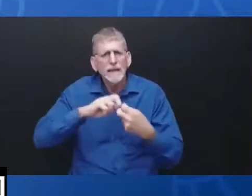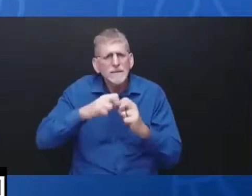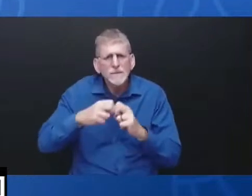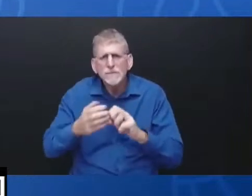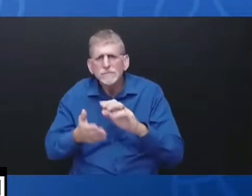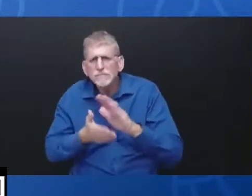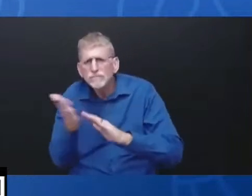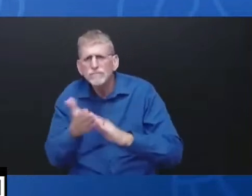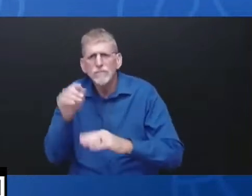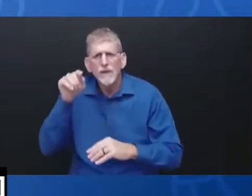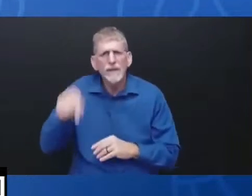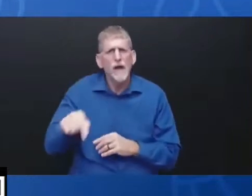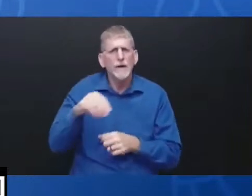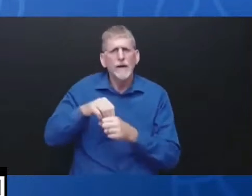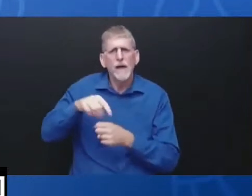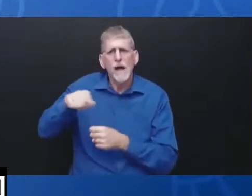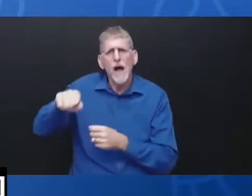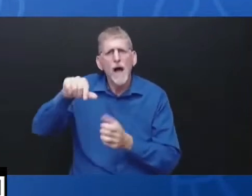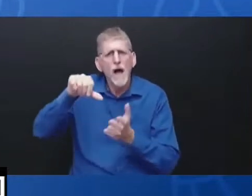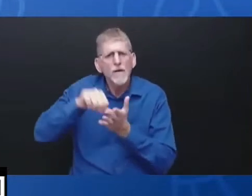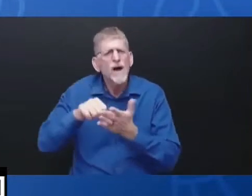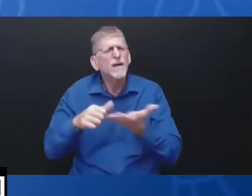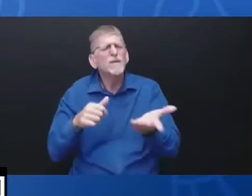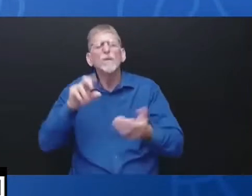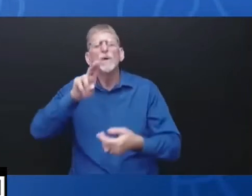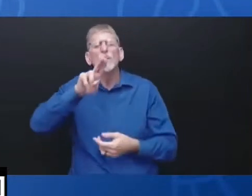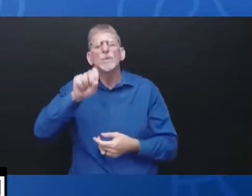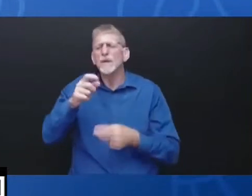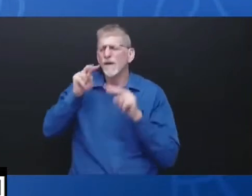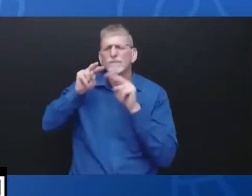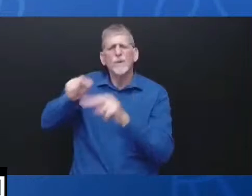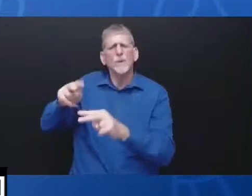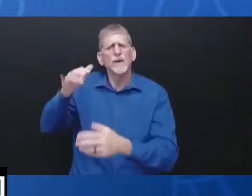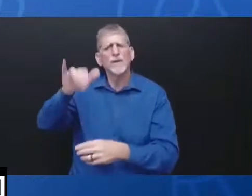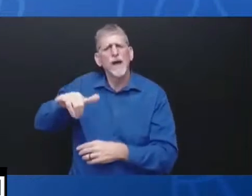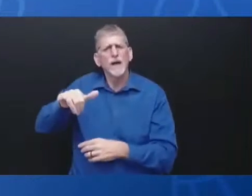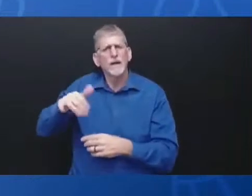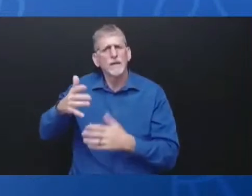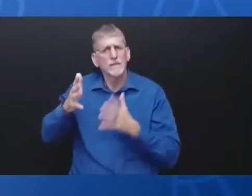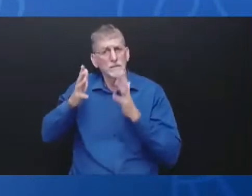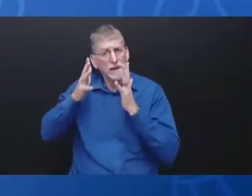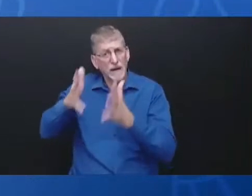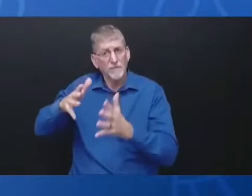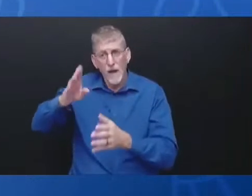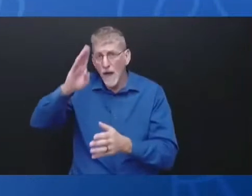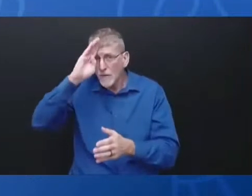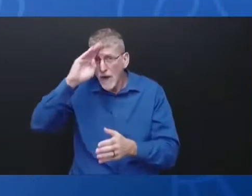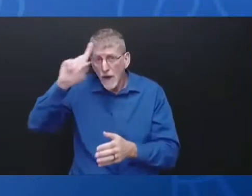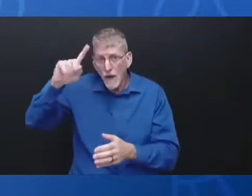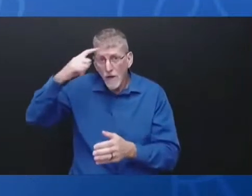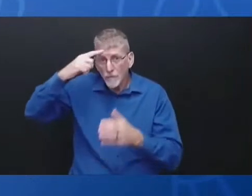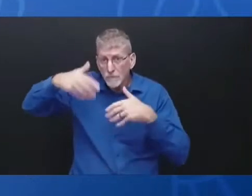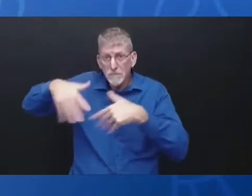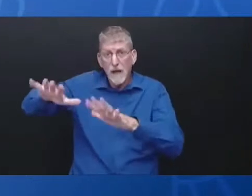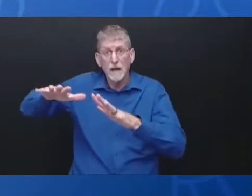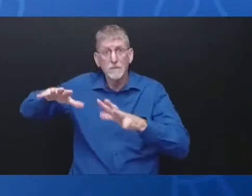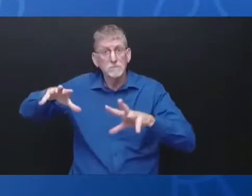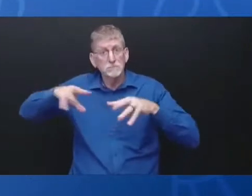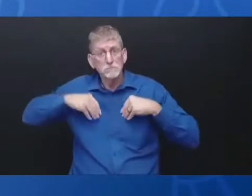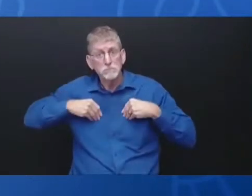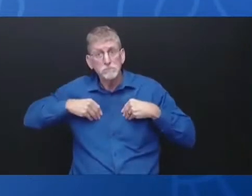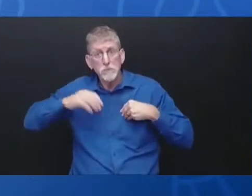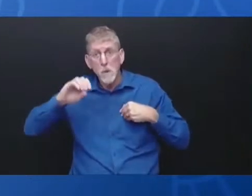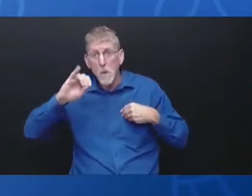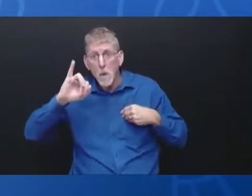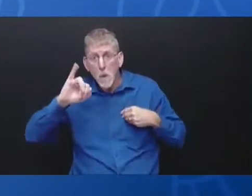view on that? Are you urging the Iraqi government to resume the oil export? Again, I'm not, at this press briefing, I'm not going to